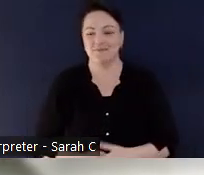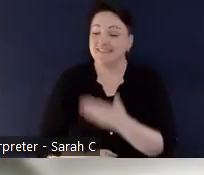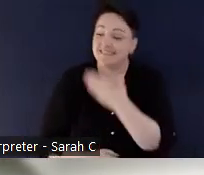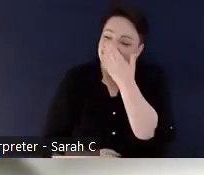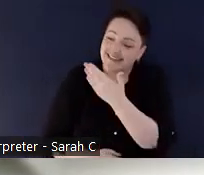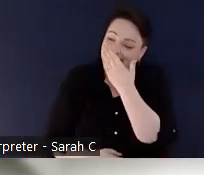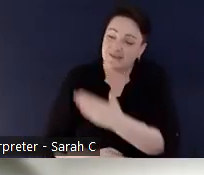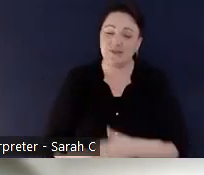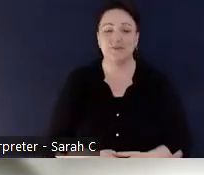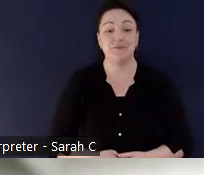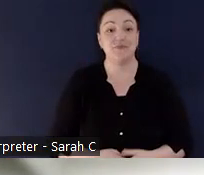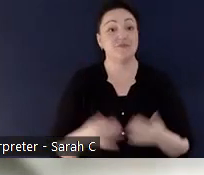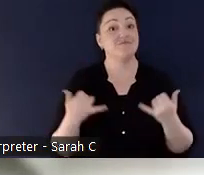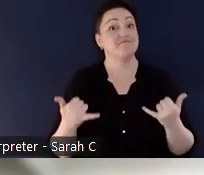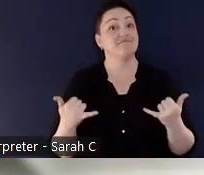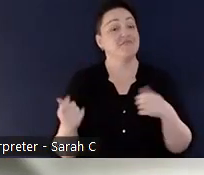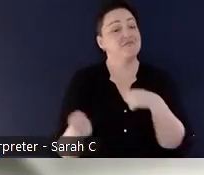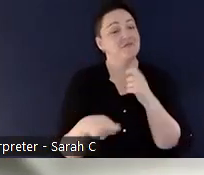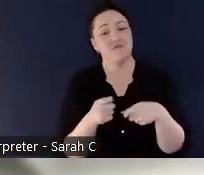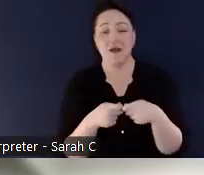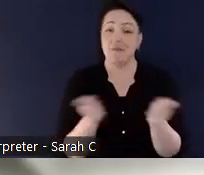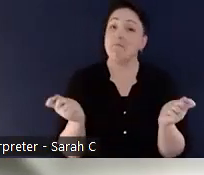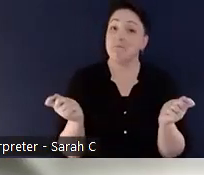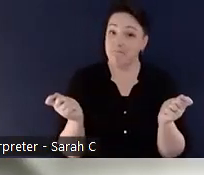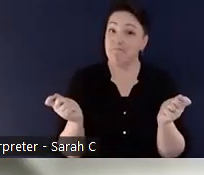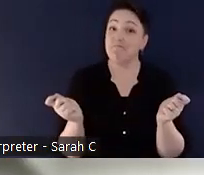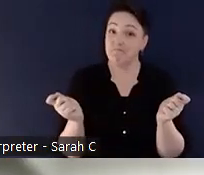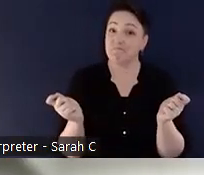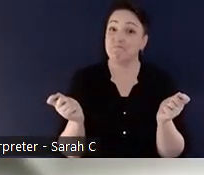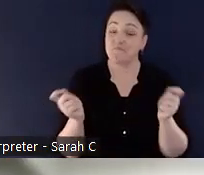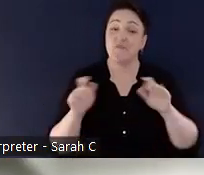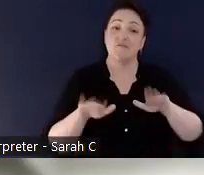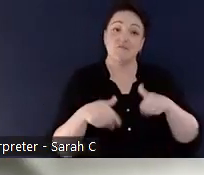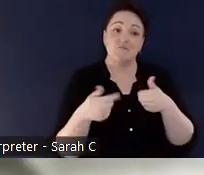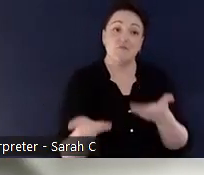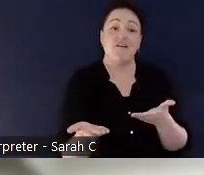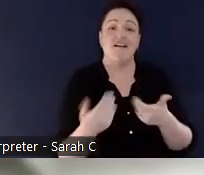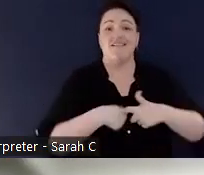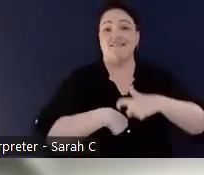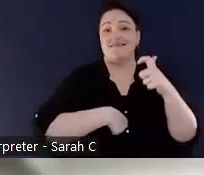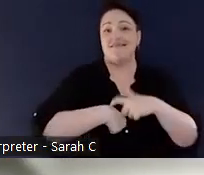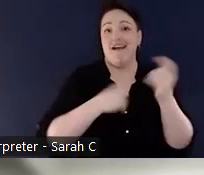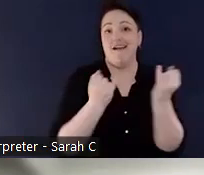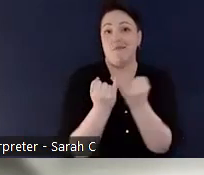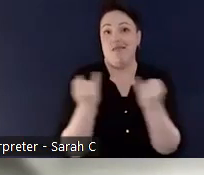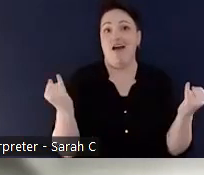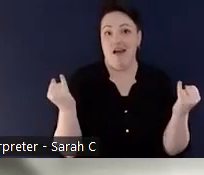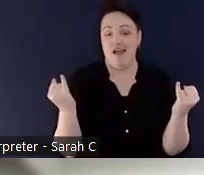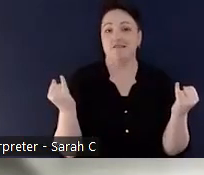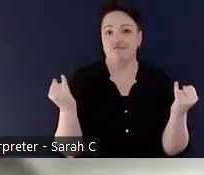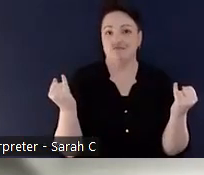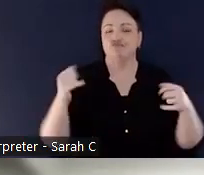So we'd like to wrap up this session, providing you a high-level timeline so you can